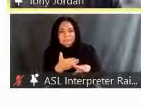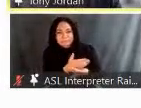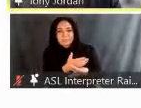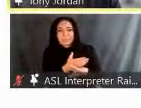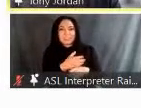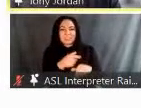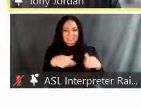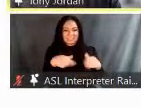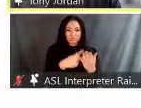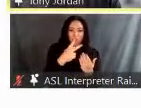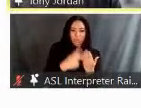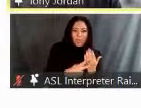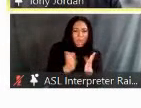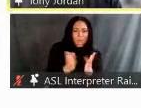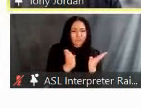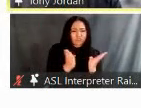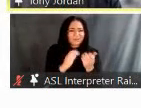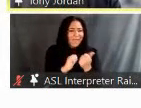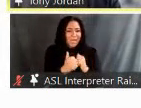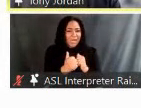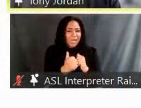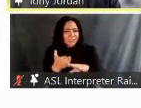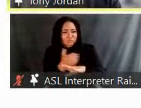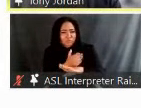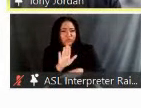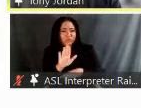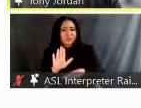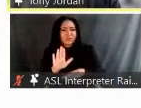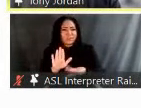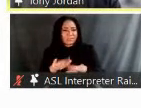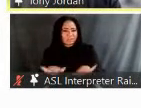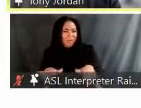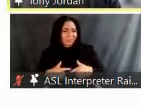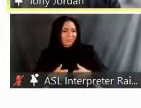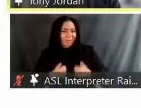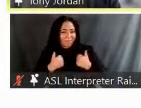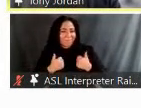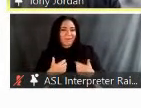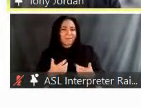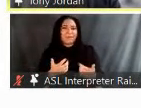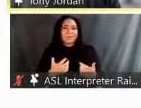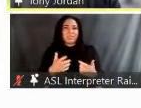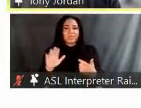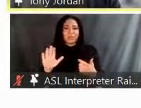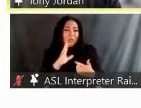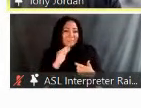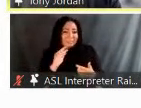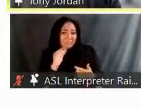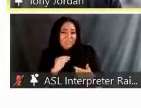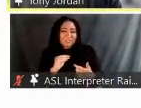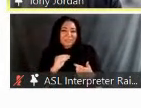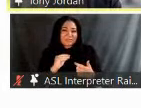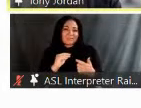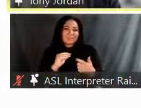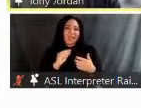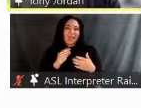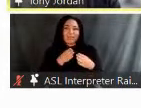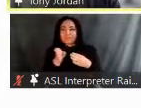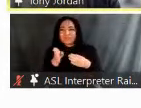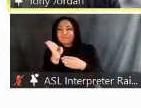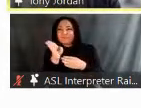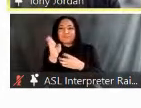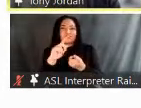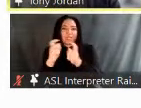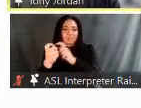program or service, how does that improve the child's life? What's the experience and the trajectory change